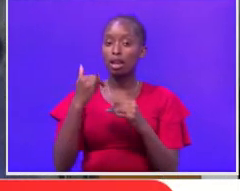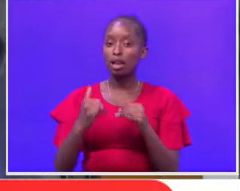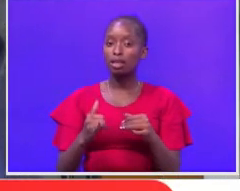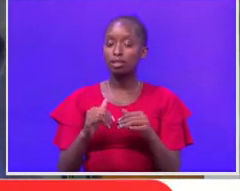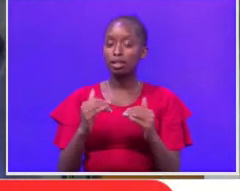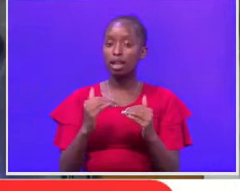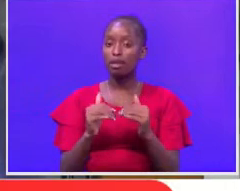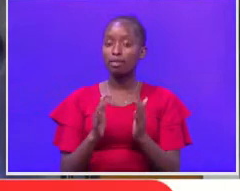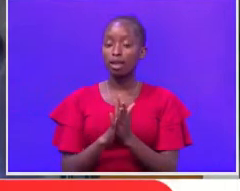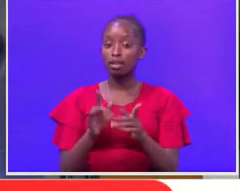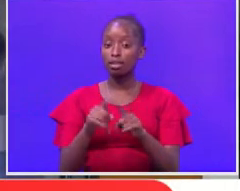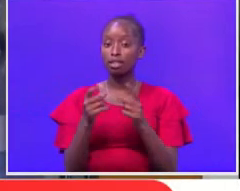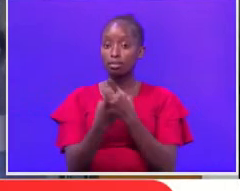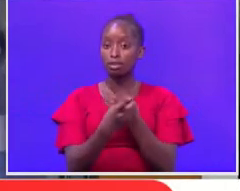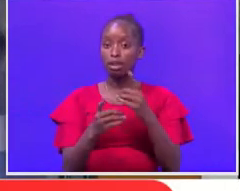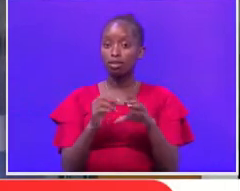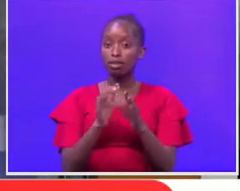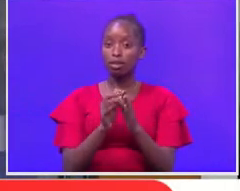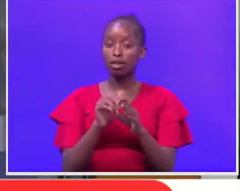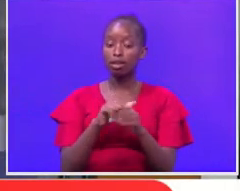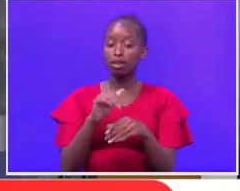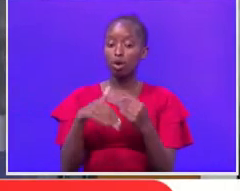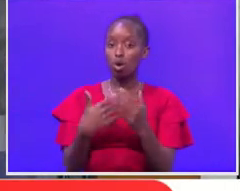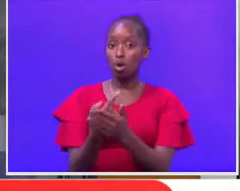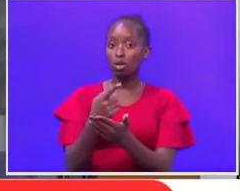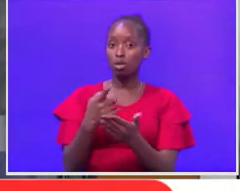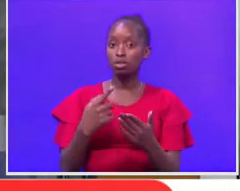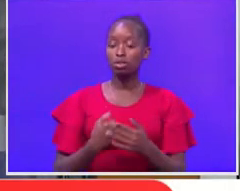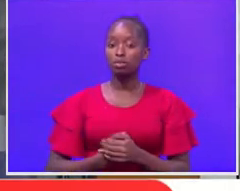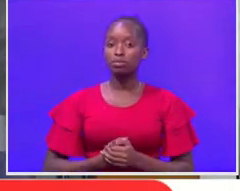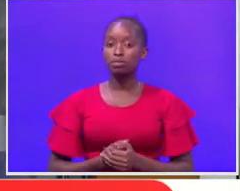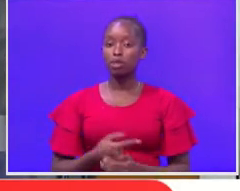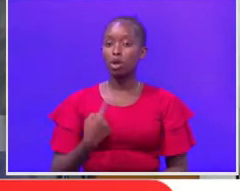results to the AGM in the election year. We have